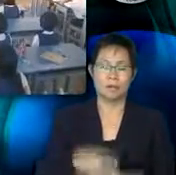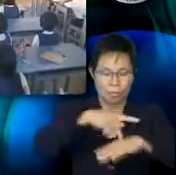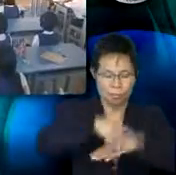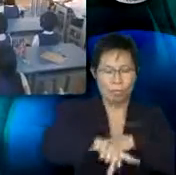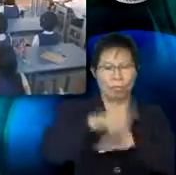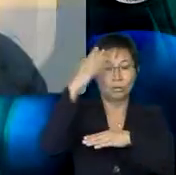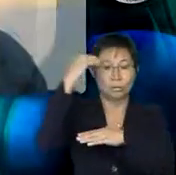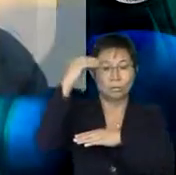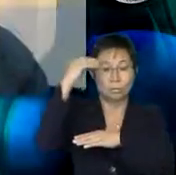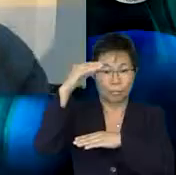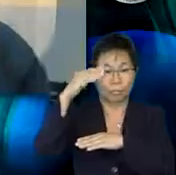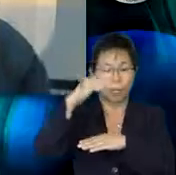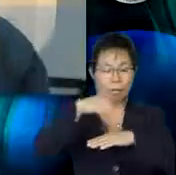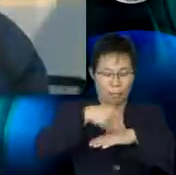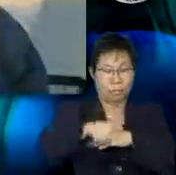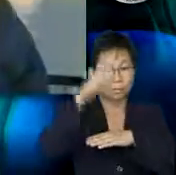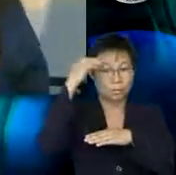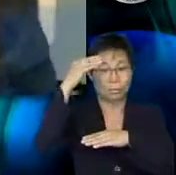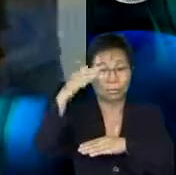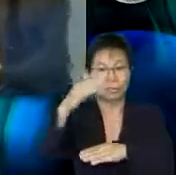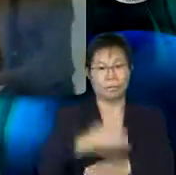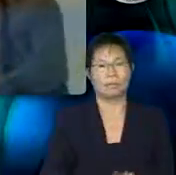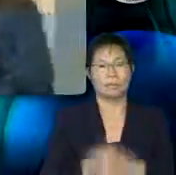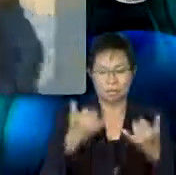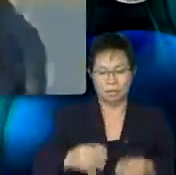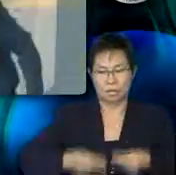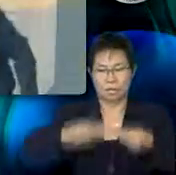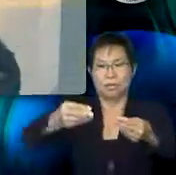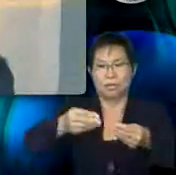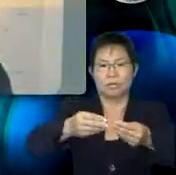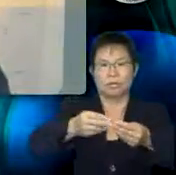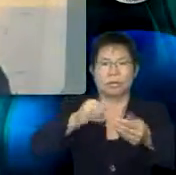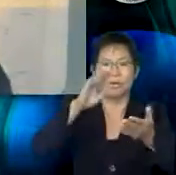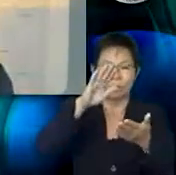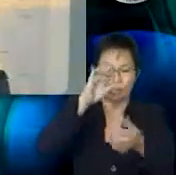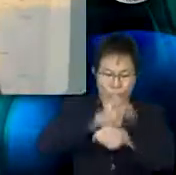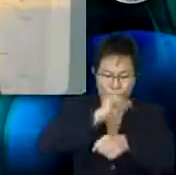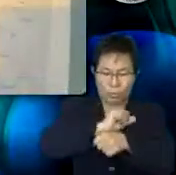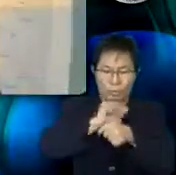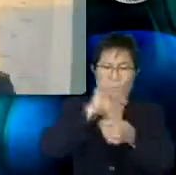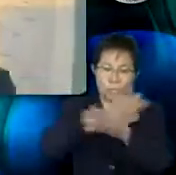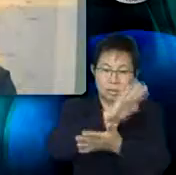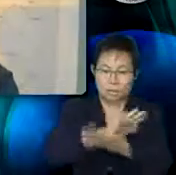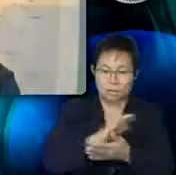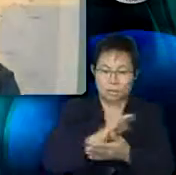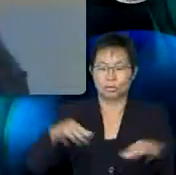Postman. So you can put the word postman there. Yeah. Okay, now I'll give you a worksheet here.